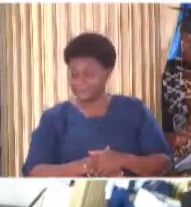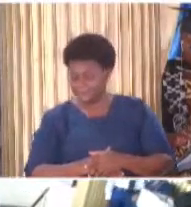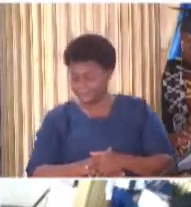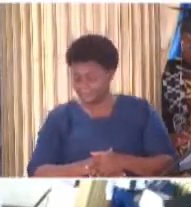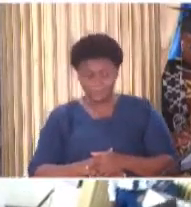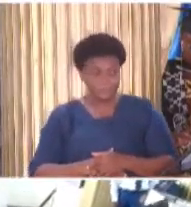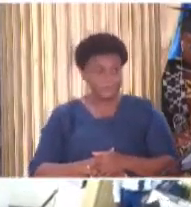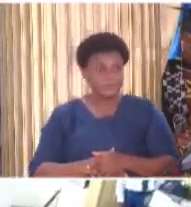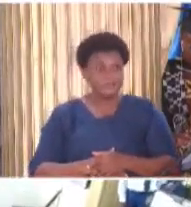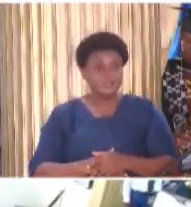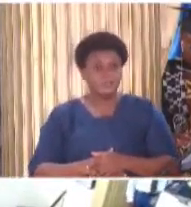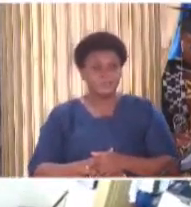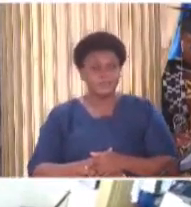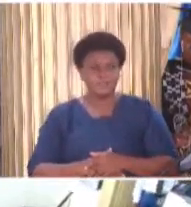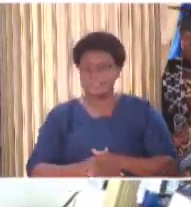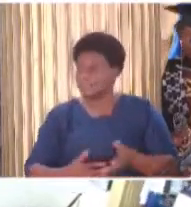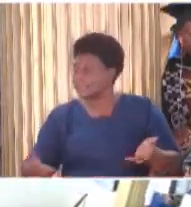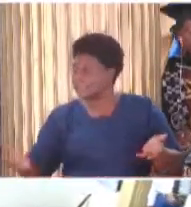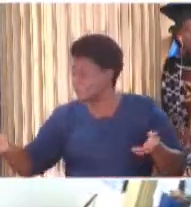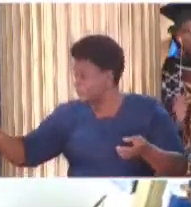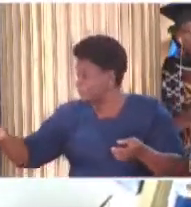A bigger round of applause.